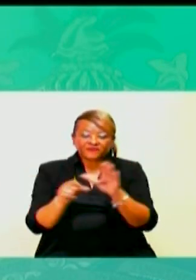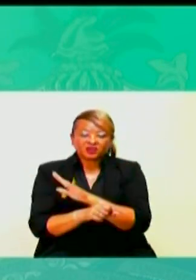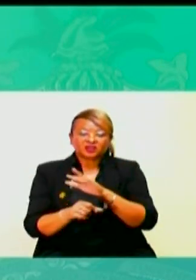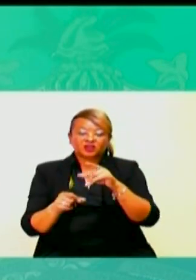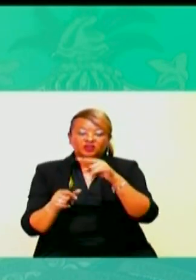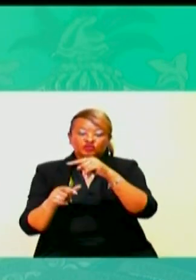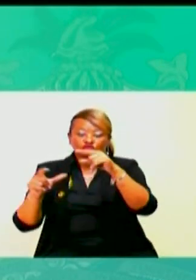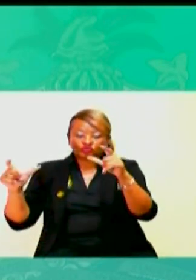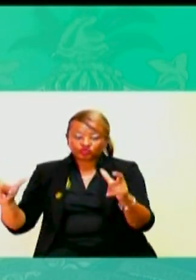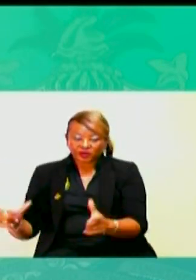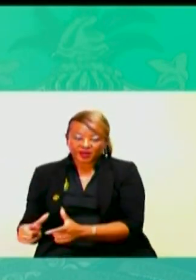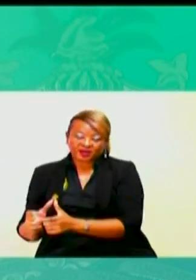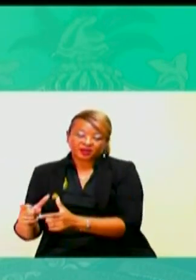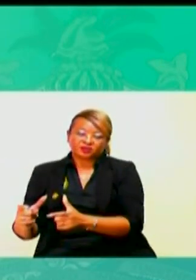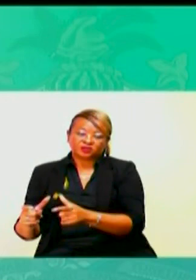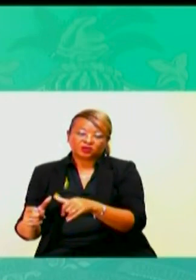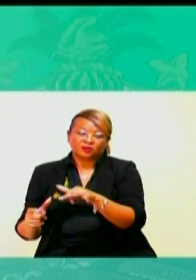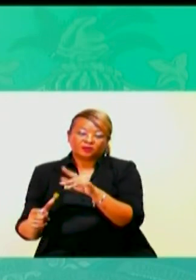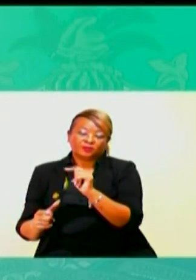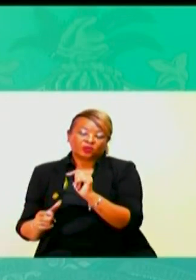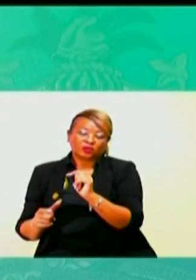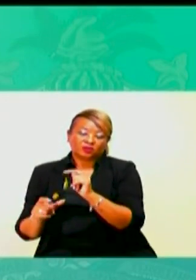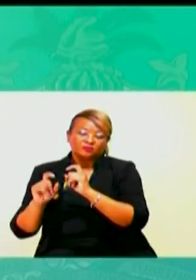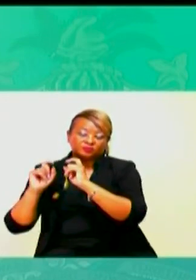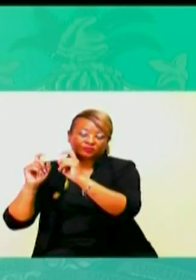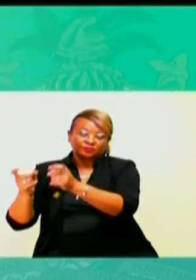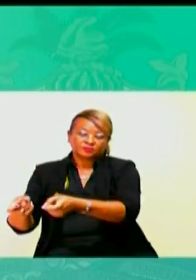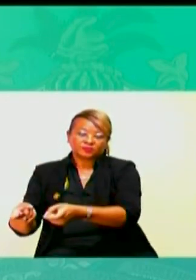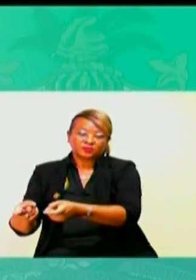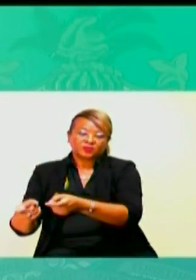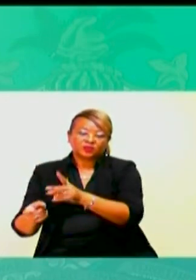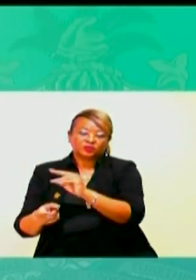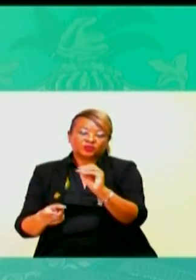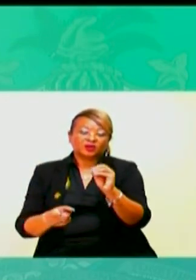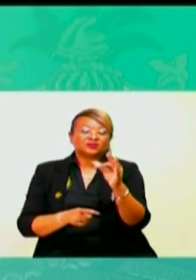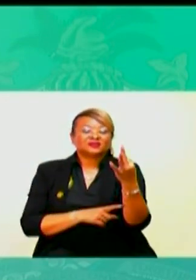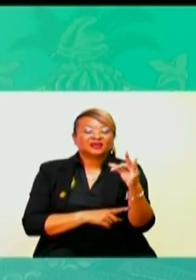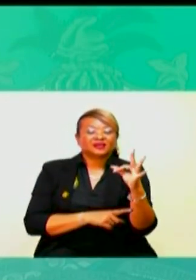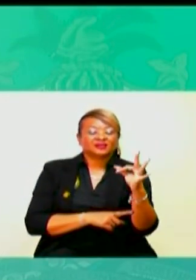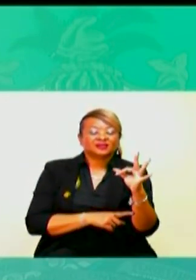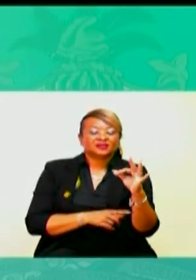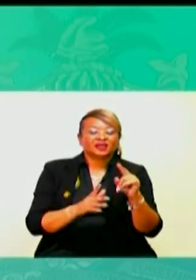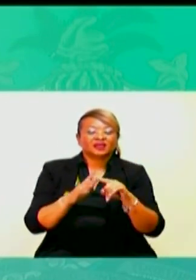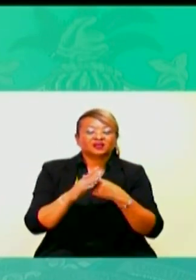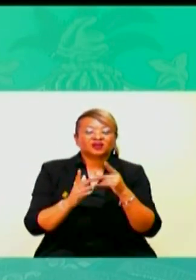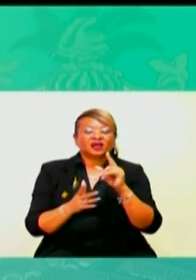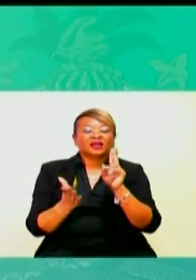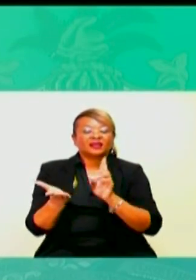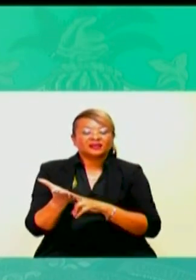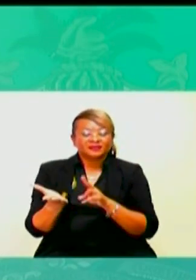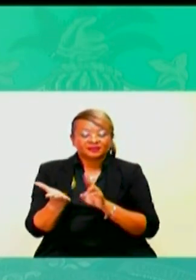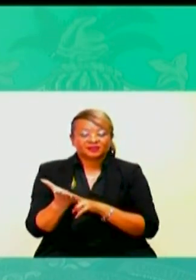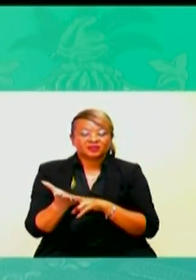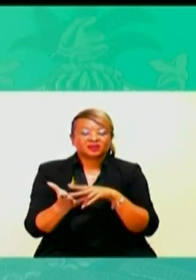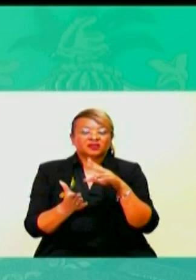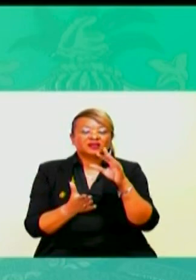Harbor to the Nassau Cruise Port. In 2019, they executed a lease of